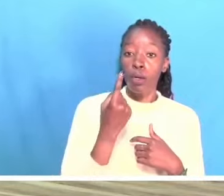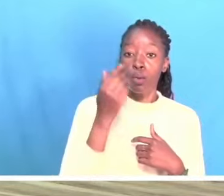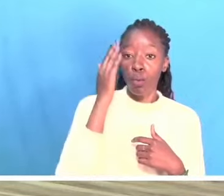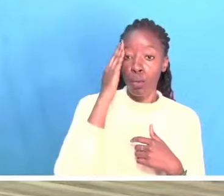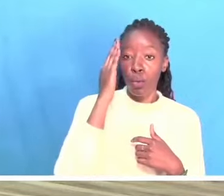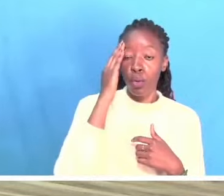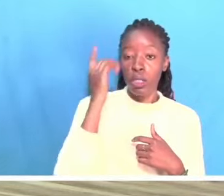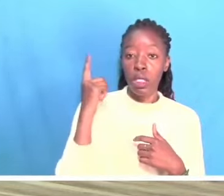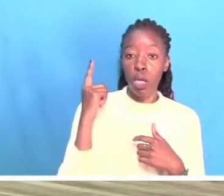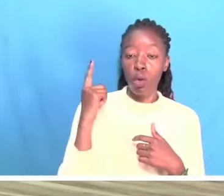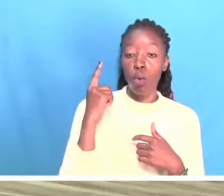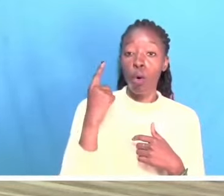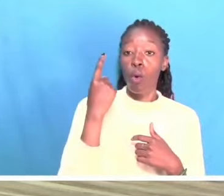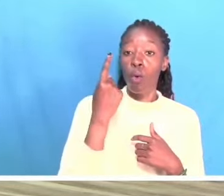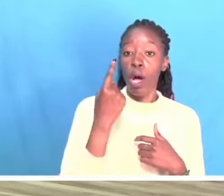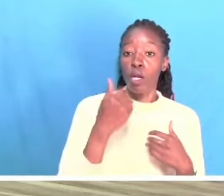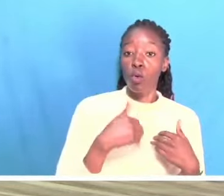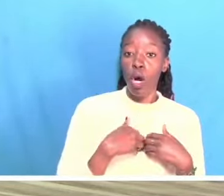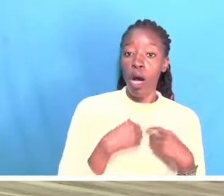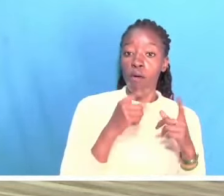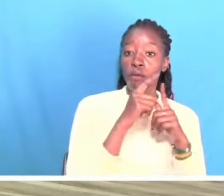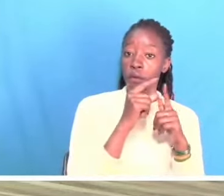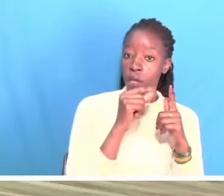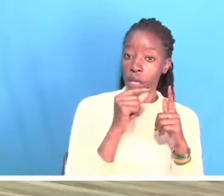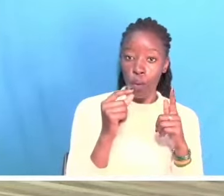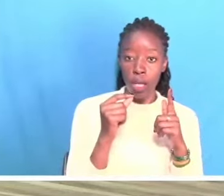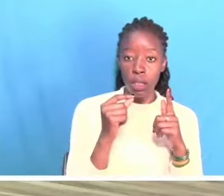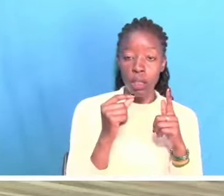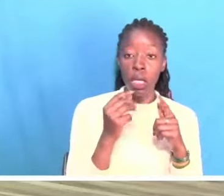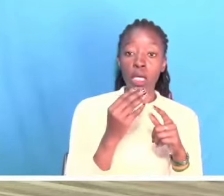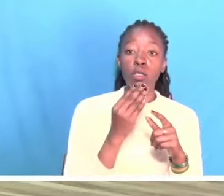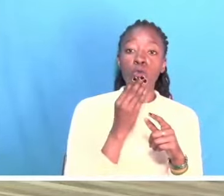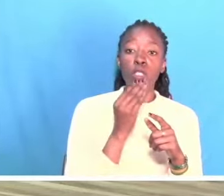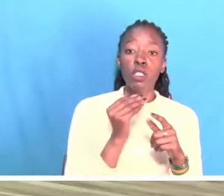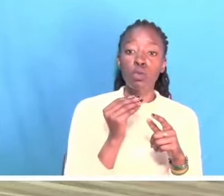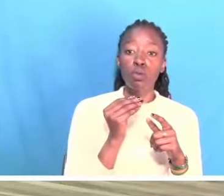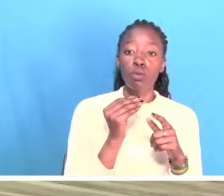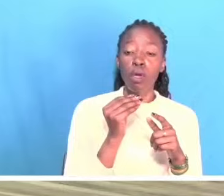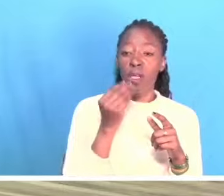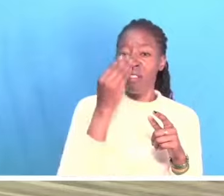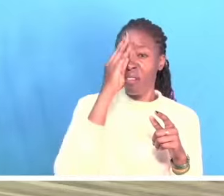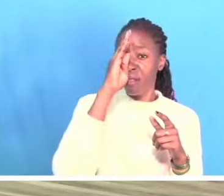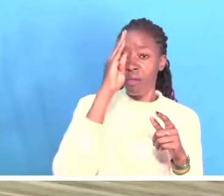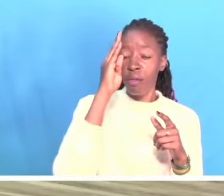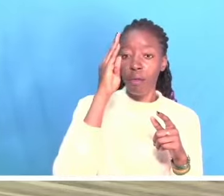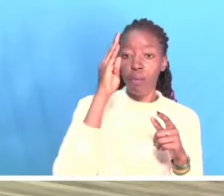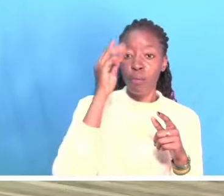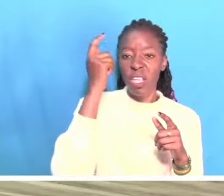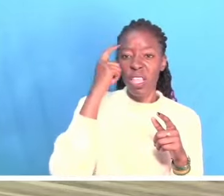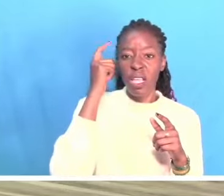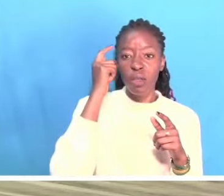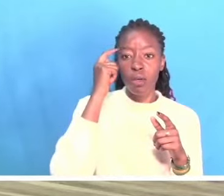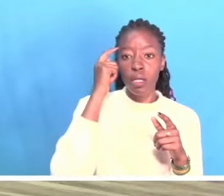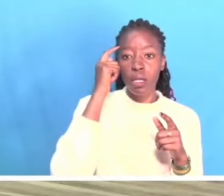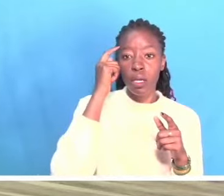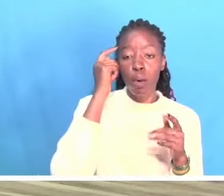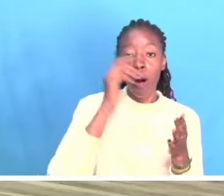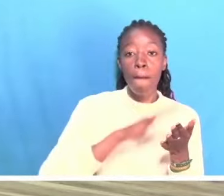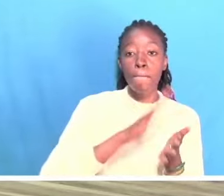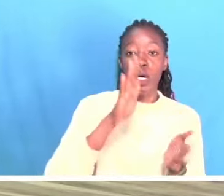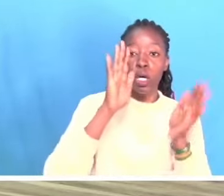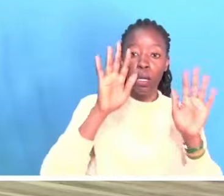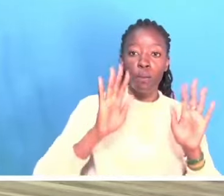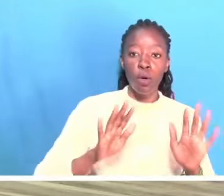the scripture. Jews thought themselves superior and highly privileged over the Gentiles, and rightly so, they were. They were